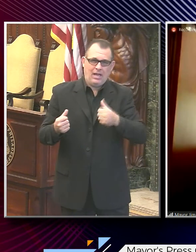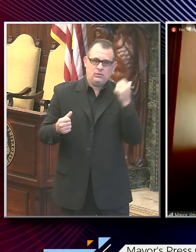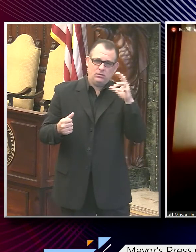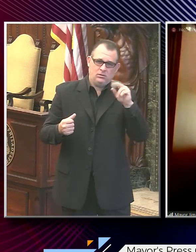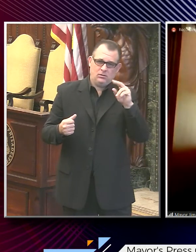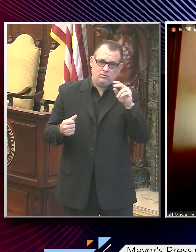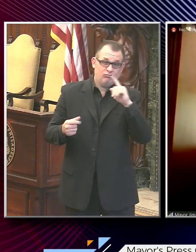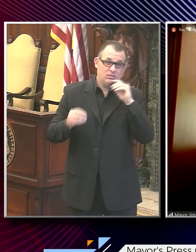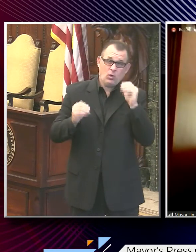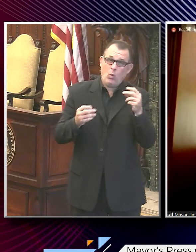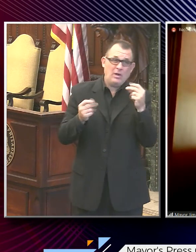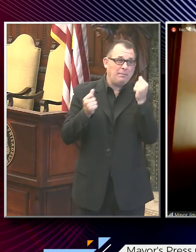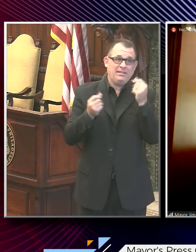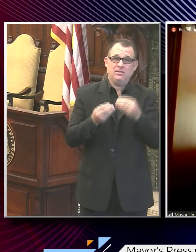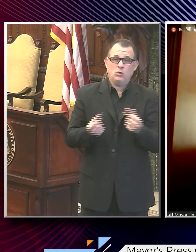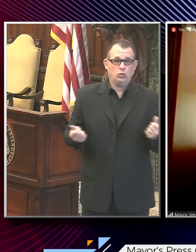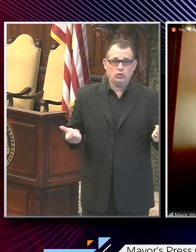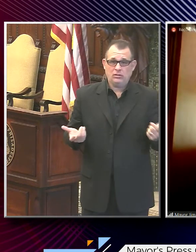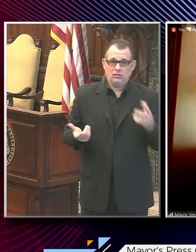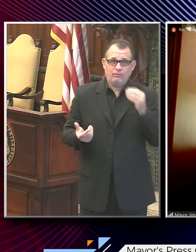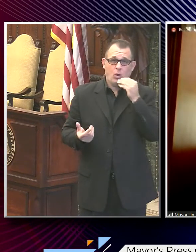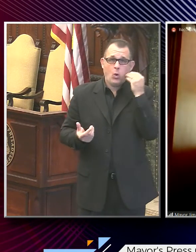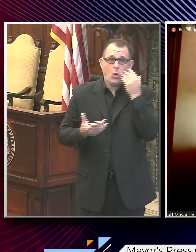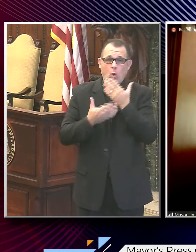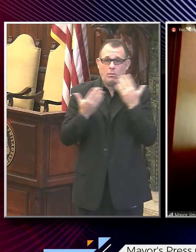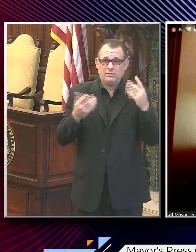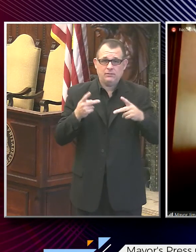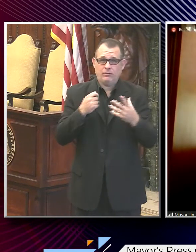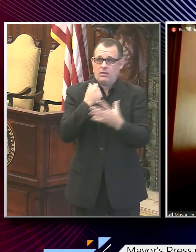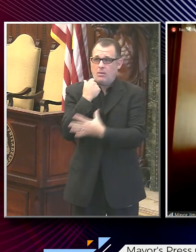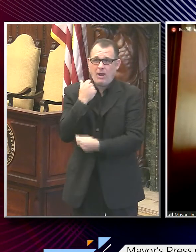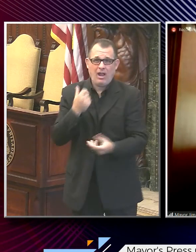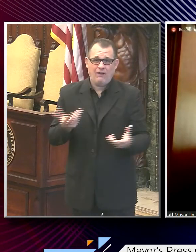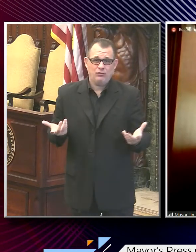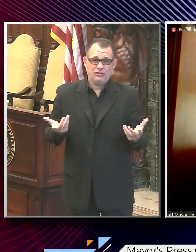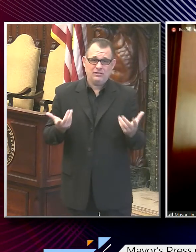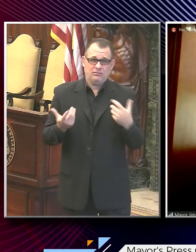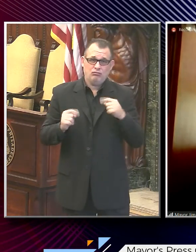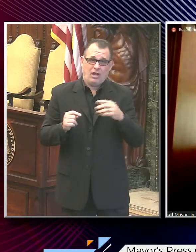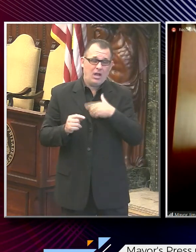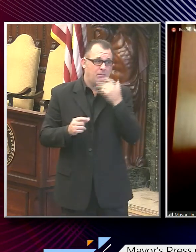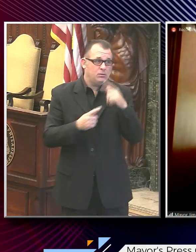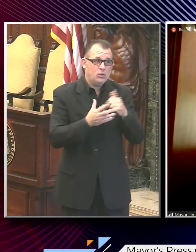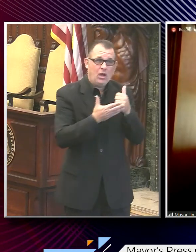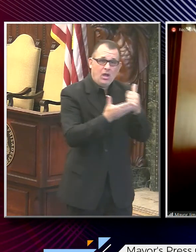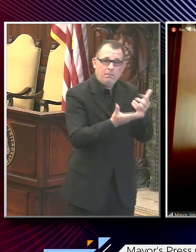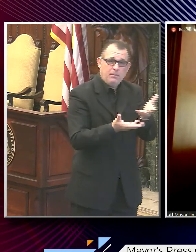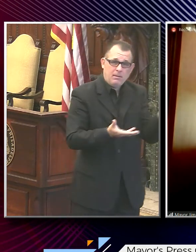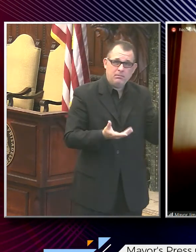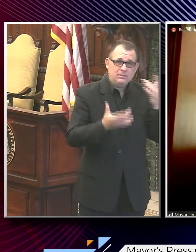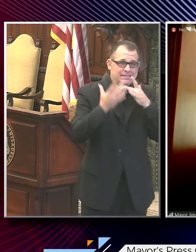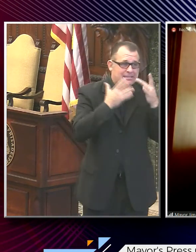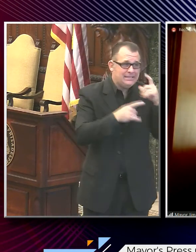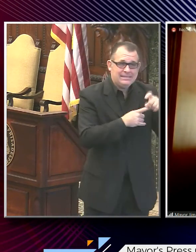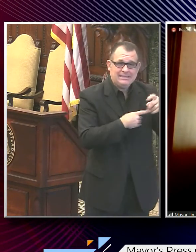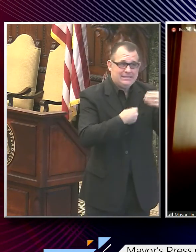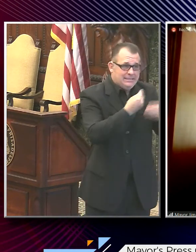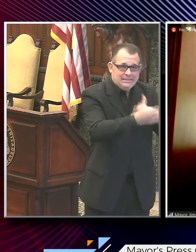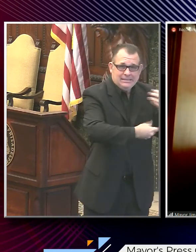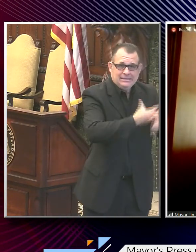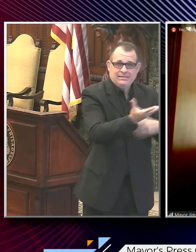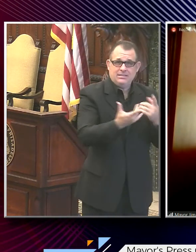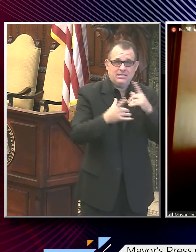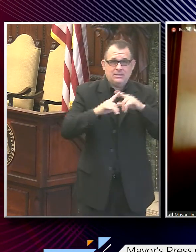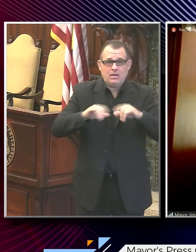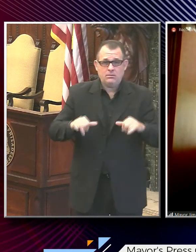no immediate solutions to homelessness and poverty, and we're doing our best to accommodate folks in need while at the same time bringing this to an